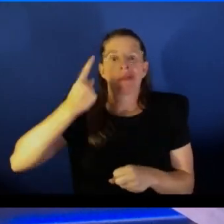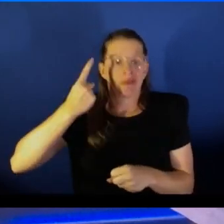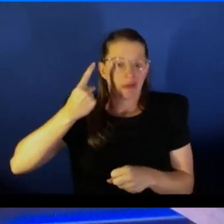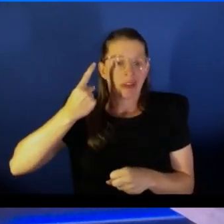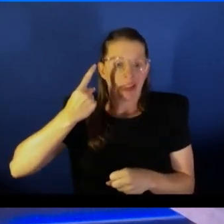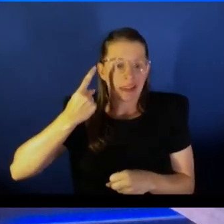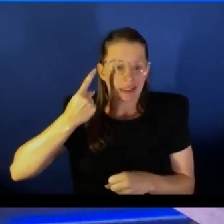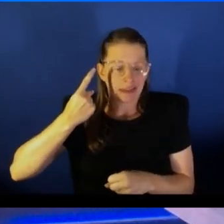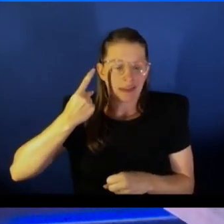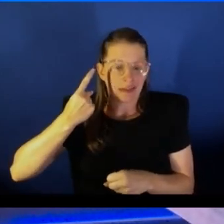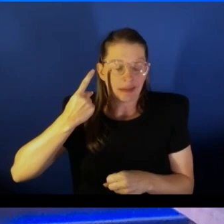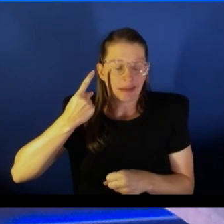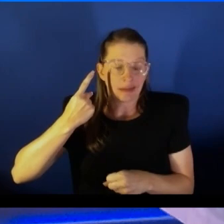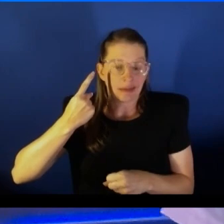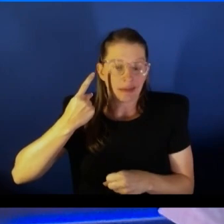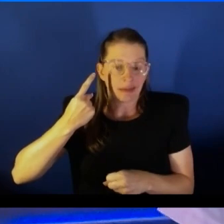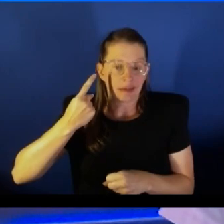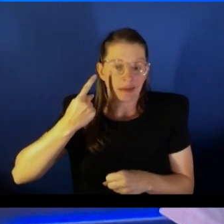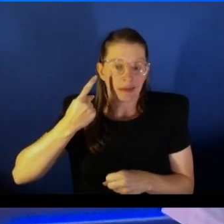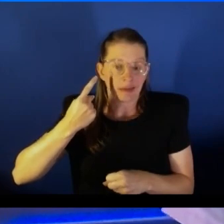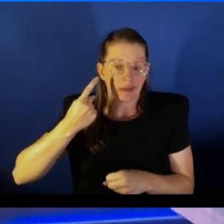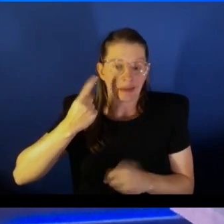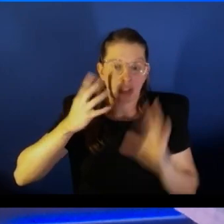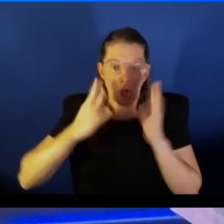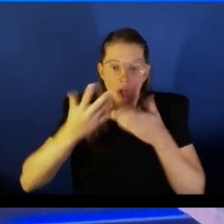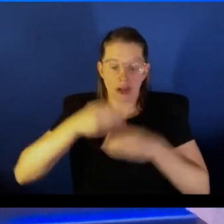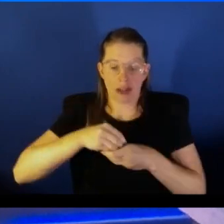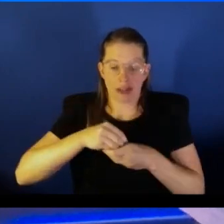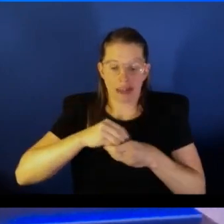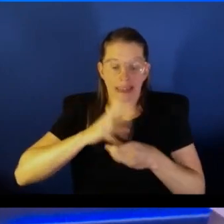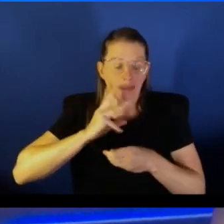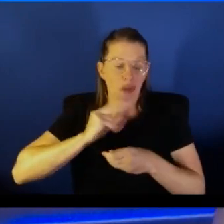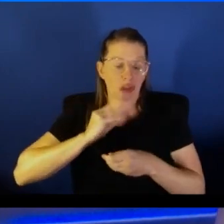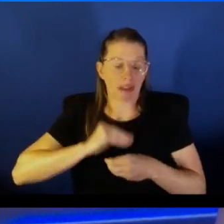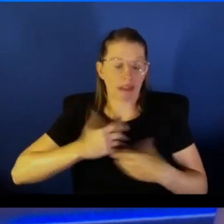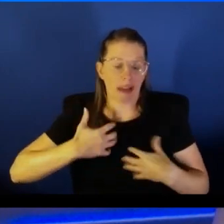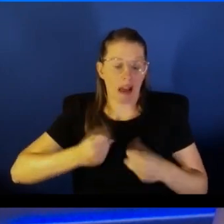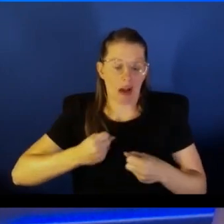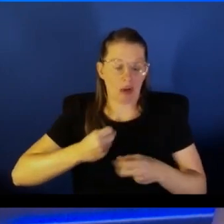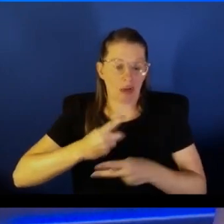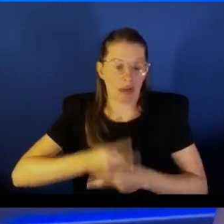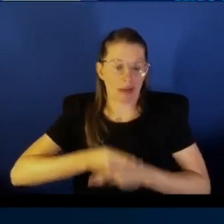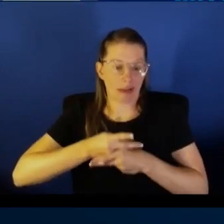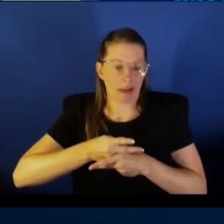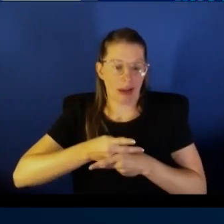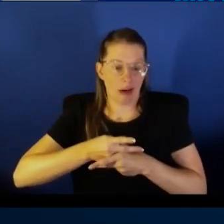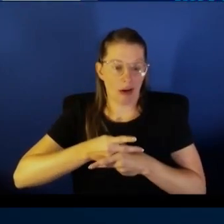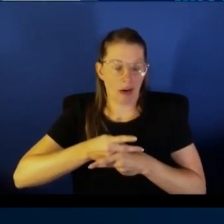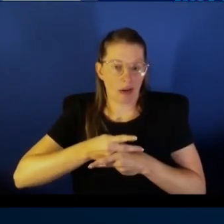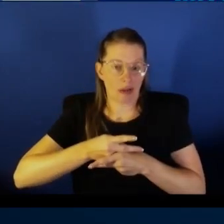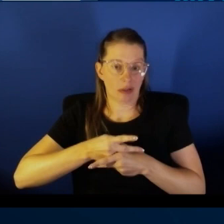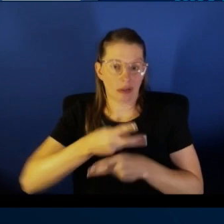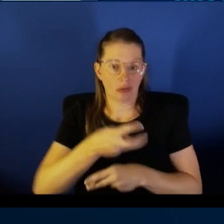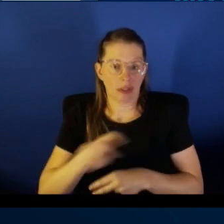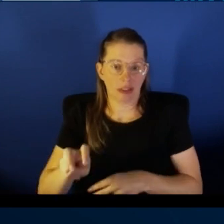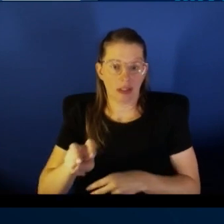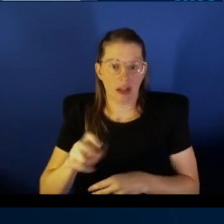of autistic individuals' experience with healthcare and healthcare transition. I've